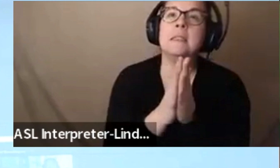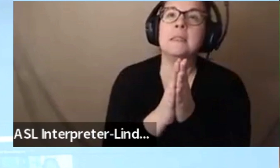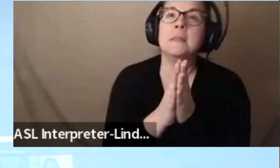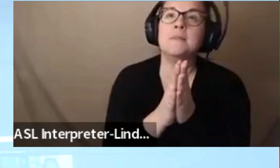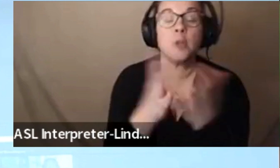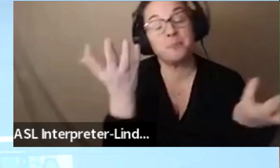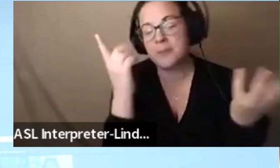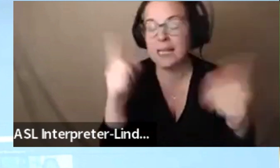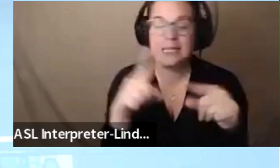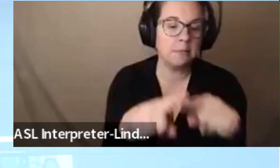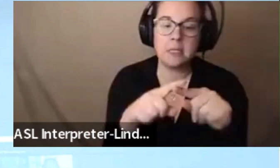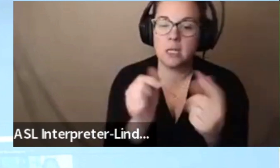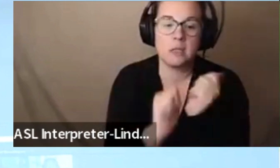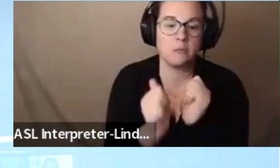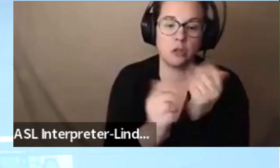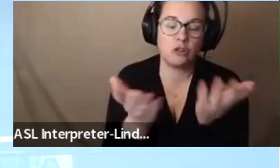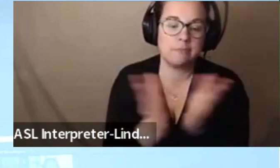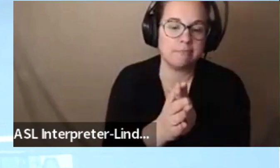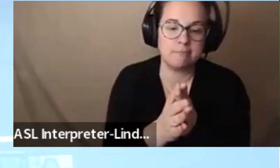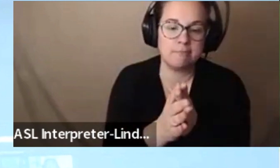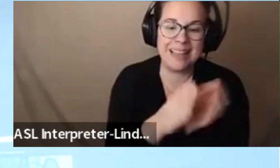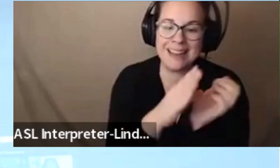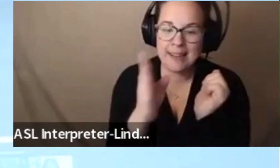think that